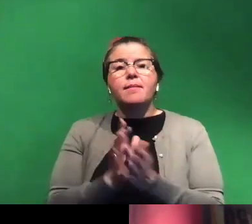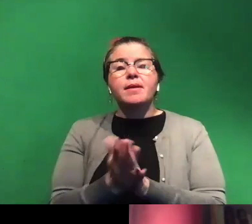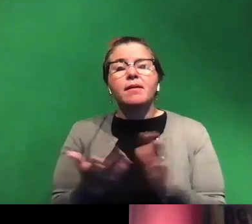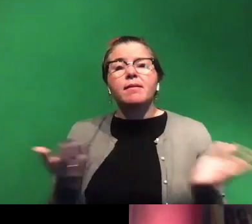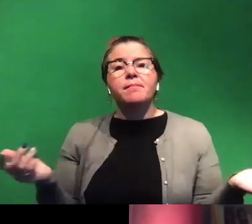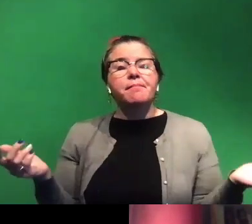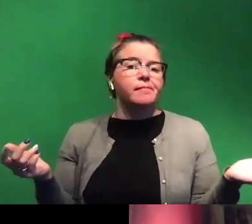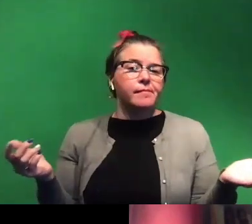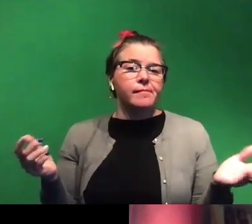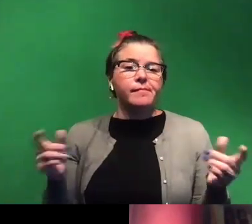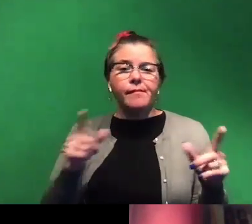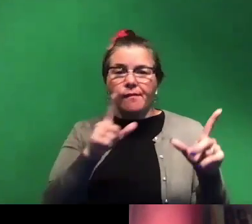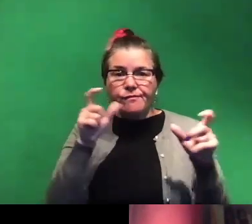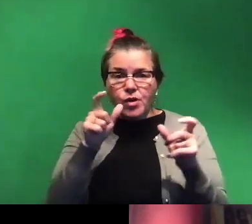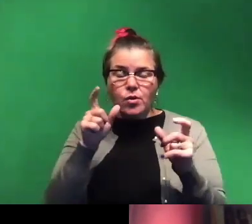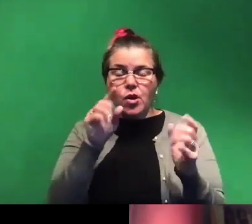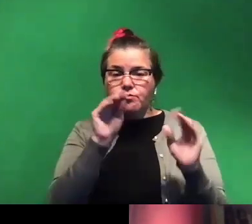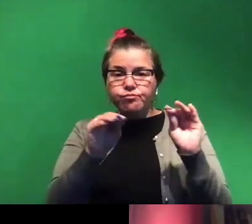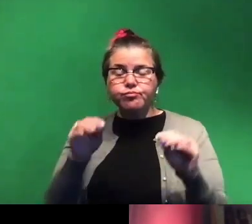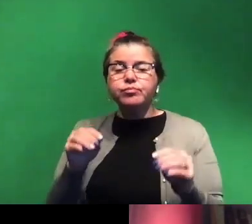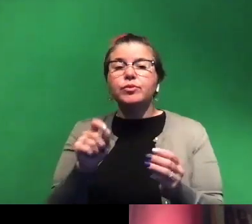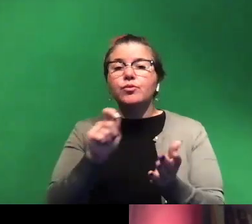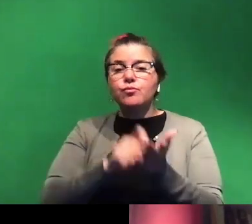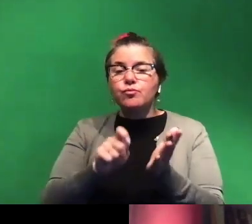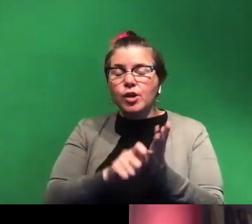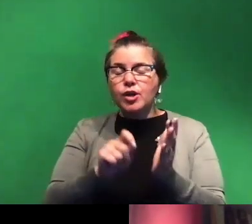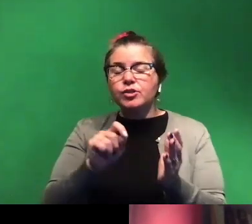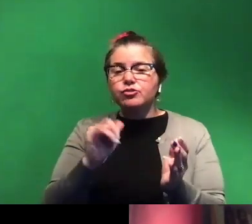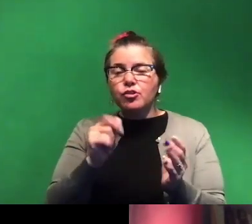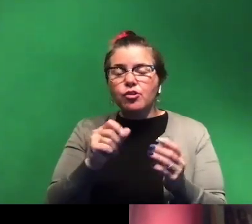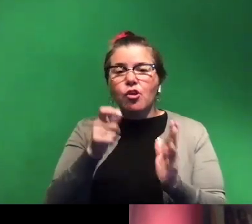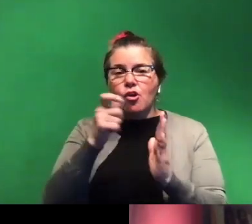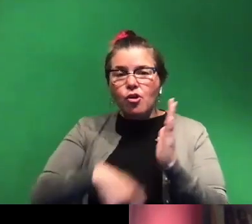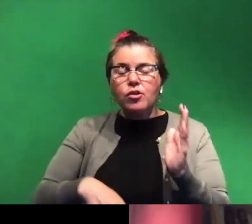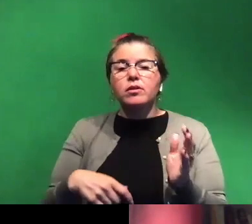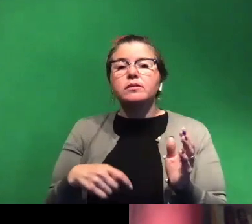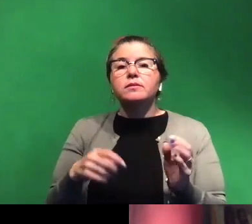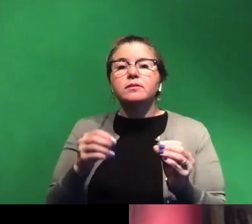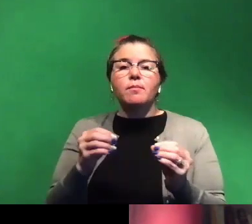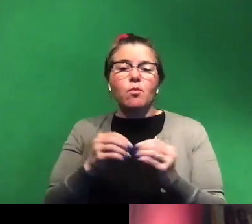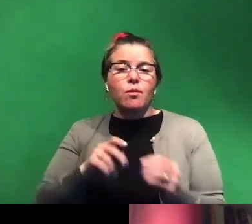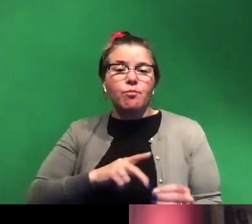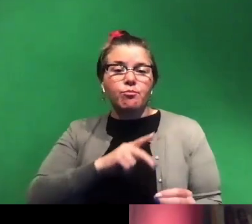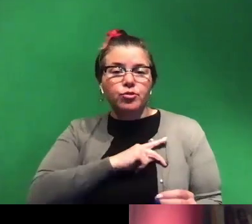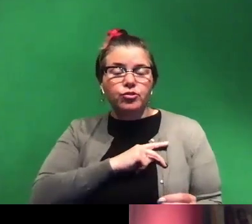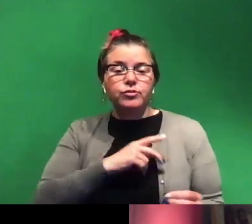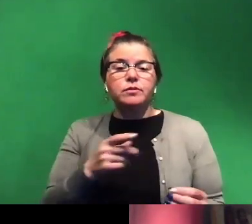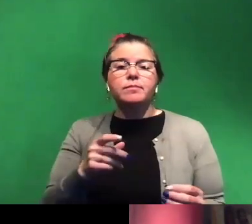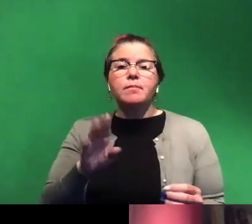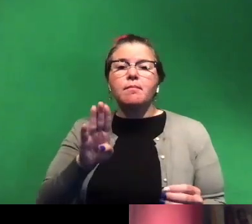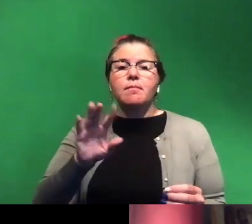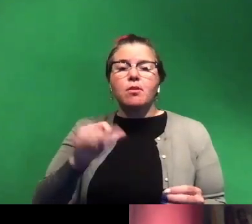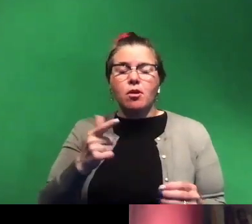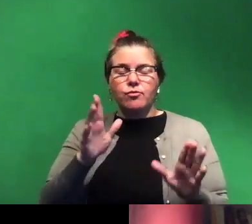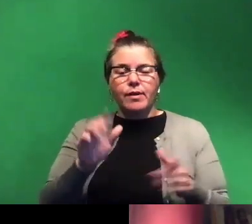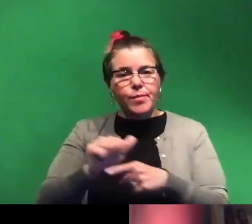a photo journal. You can write a journalistic article. You could write something that's much more personal. But blogs are great for